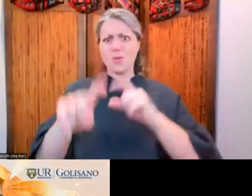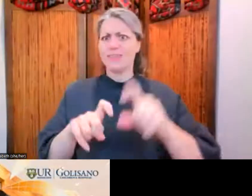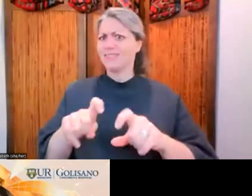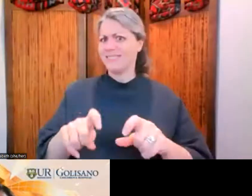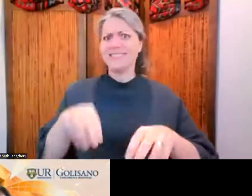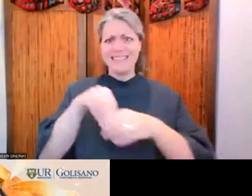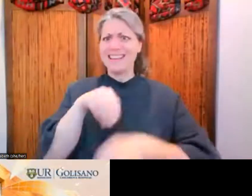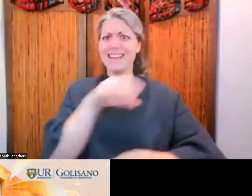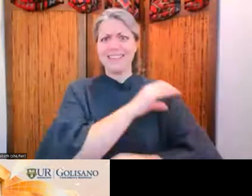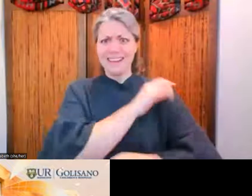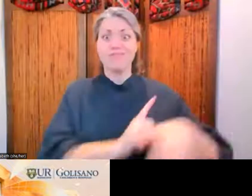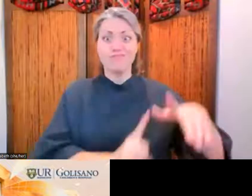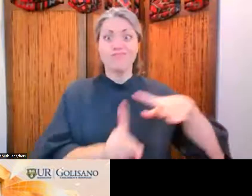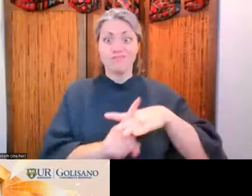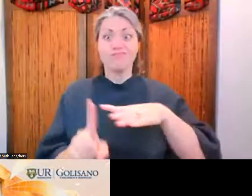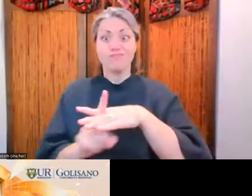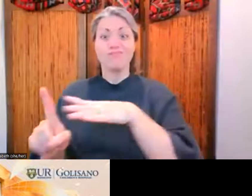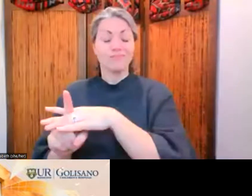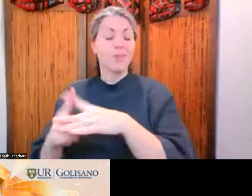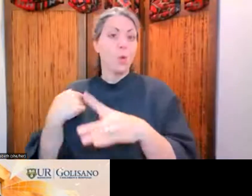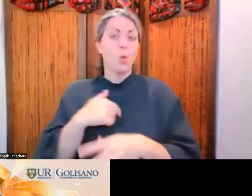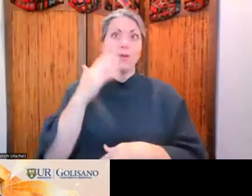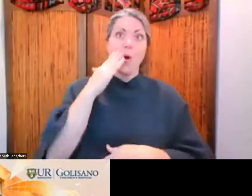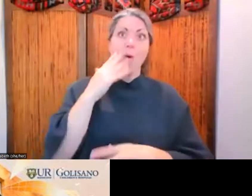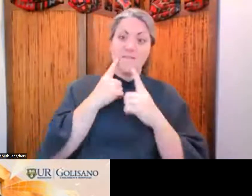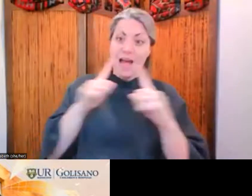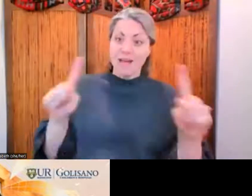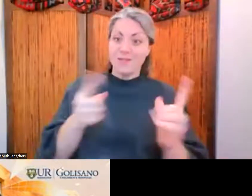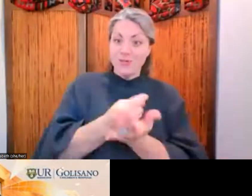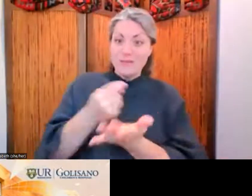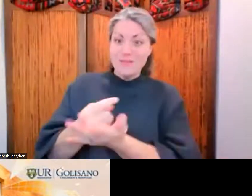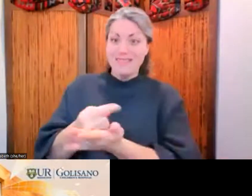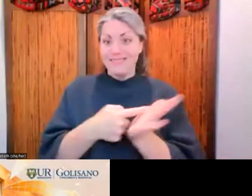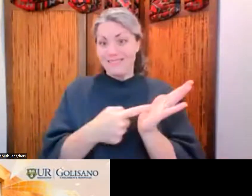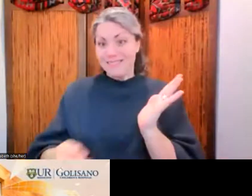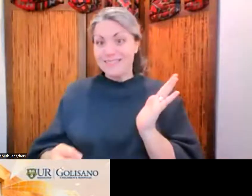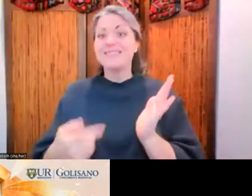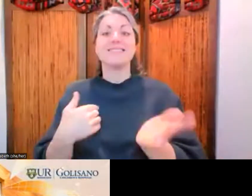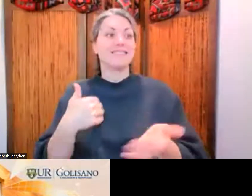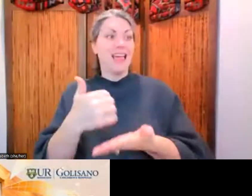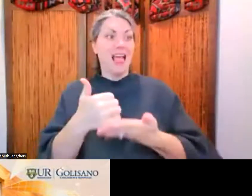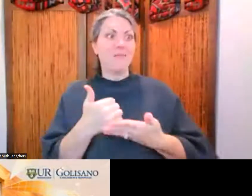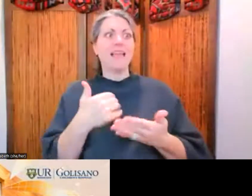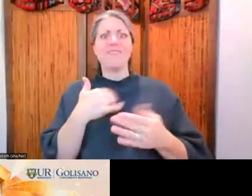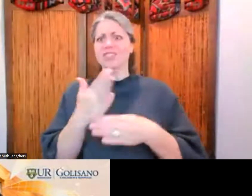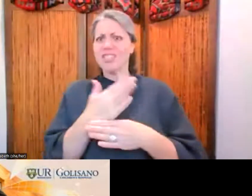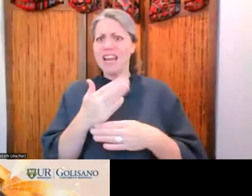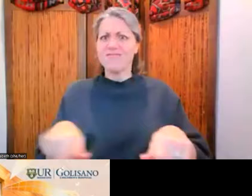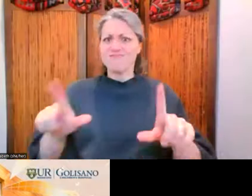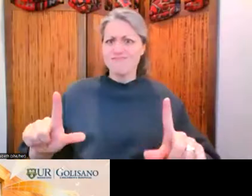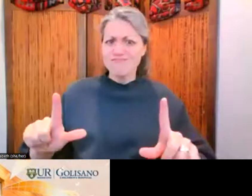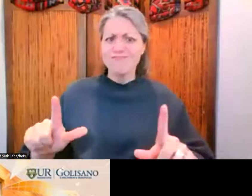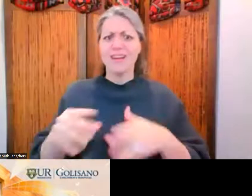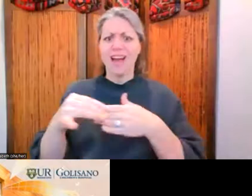makes a tremendous difference for people. So I think it's helpful for us to have a shared framework and some guidance when we're deciding how